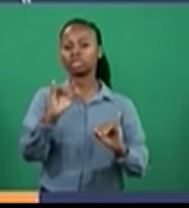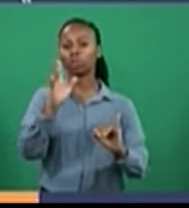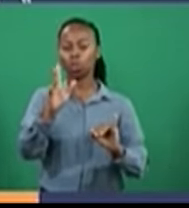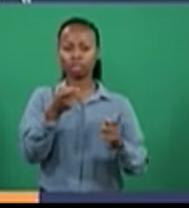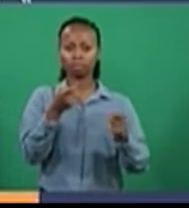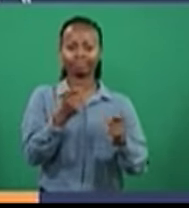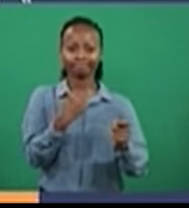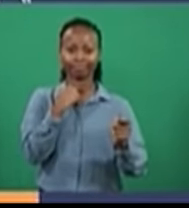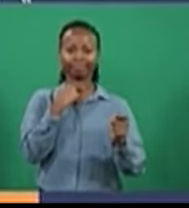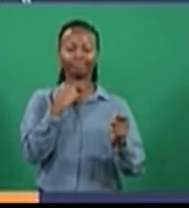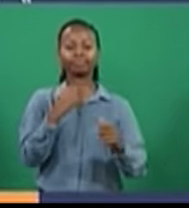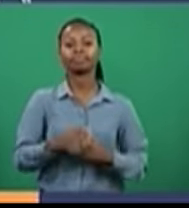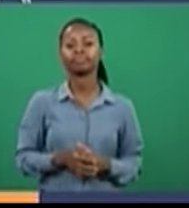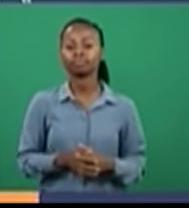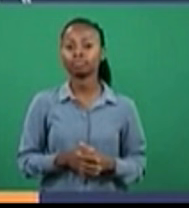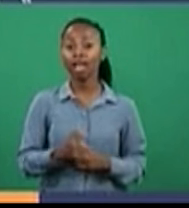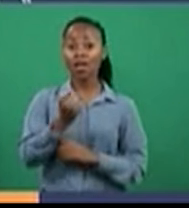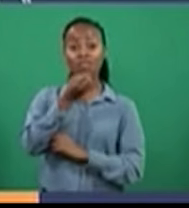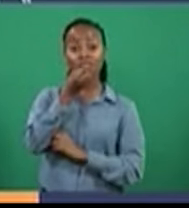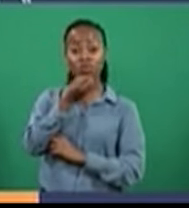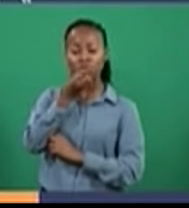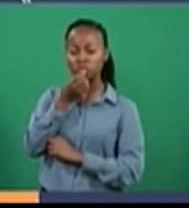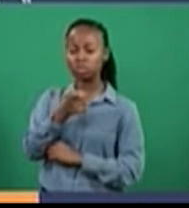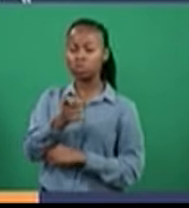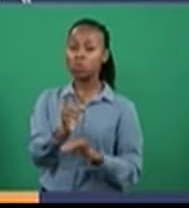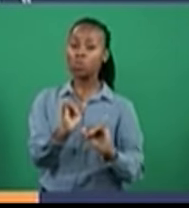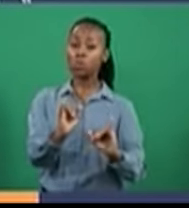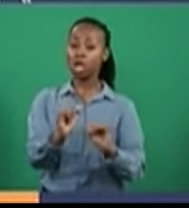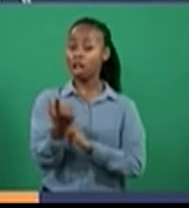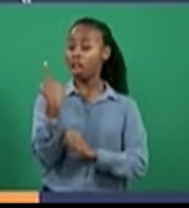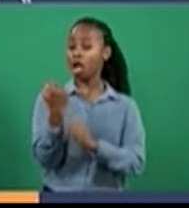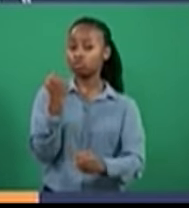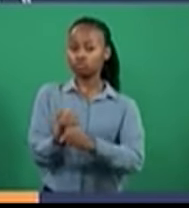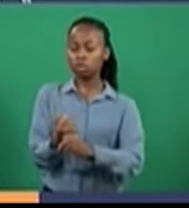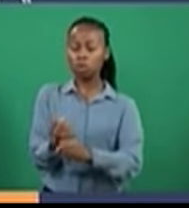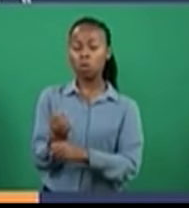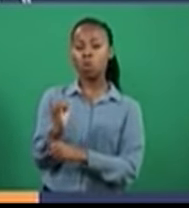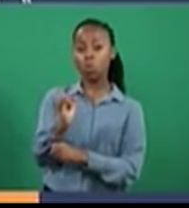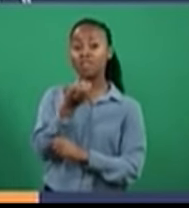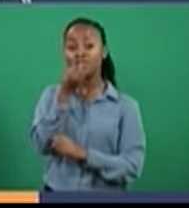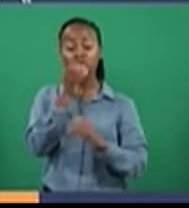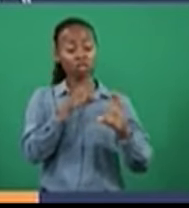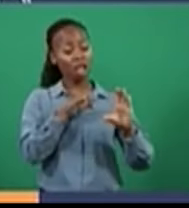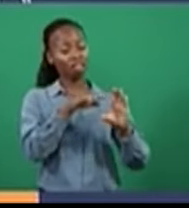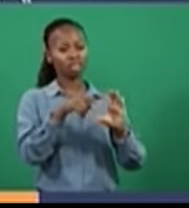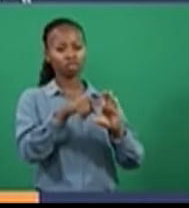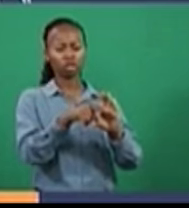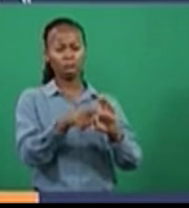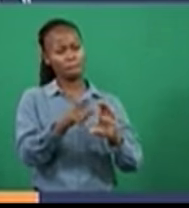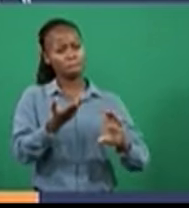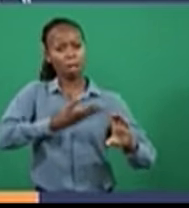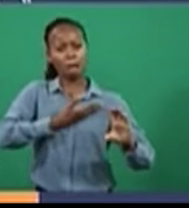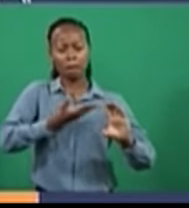a difficult juncture. Last year, food inflation hit the highest levels